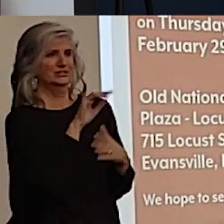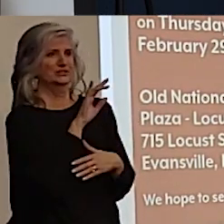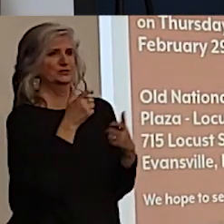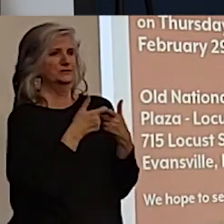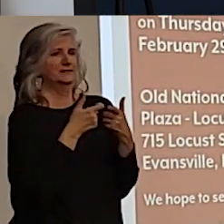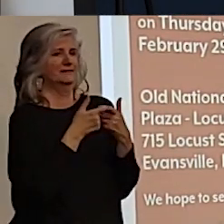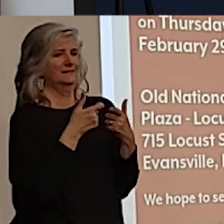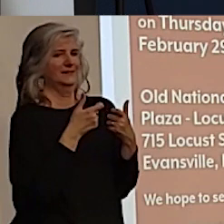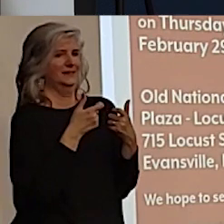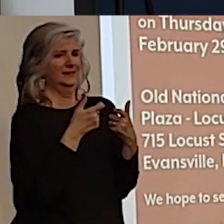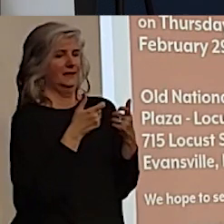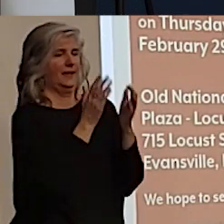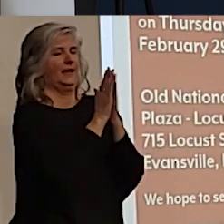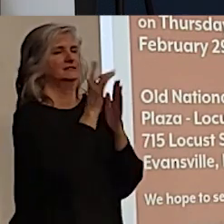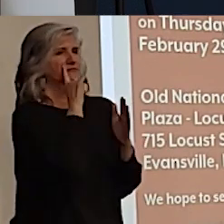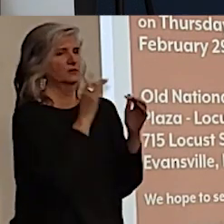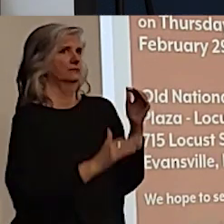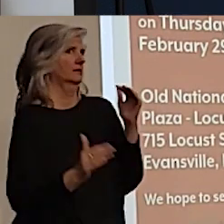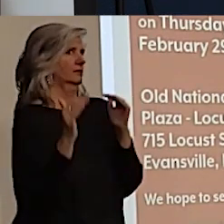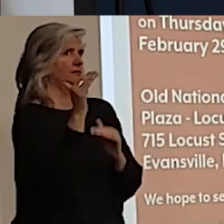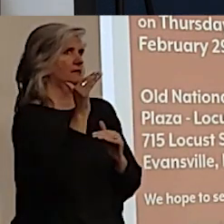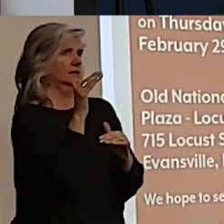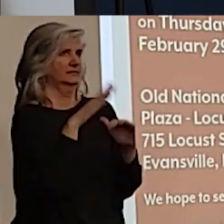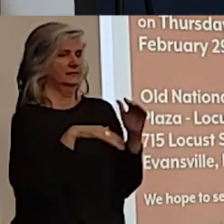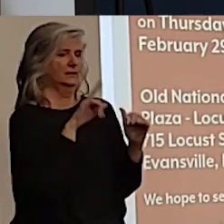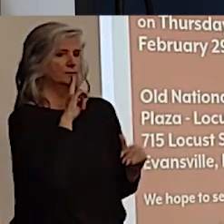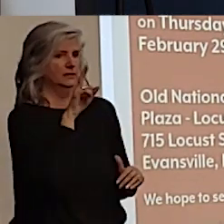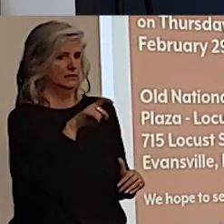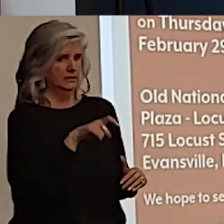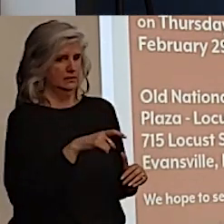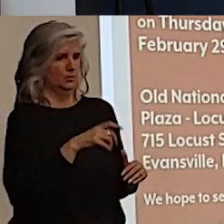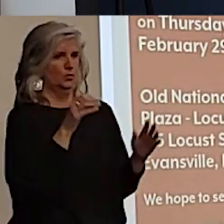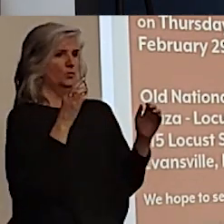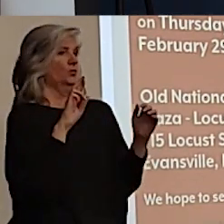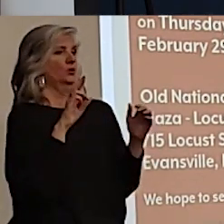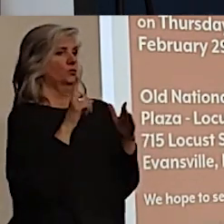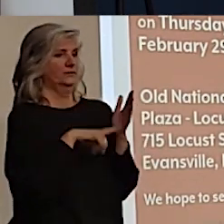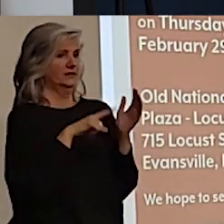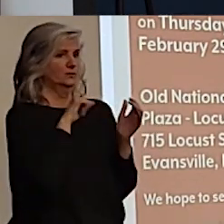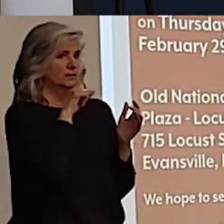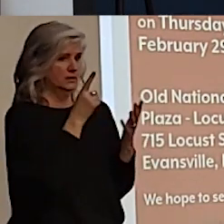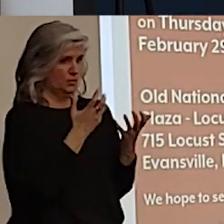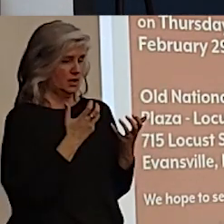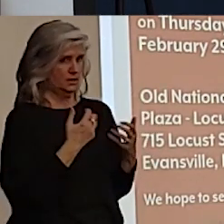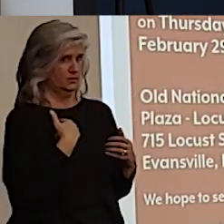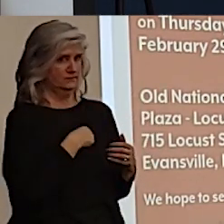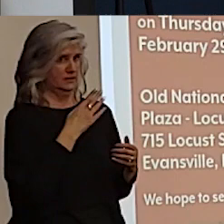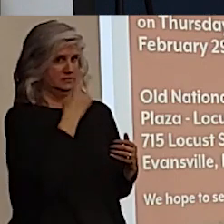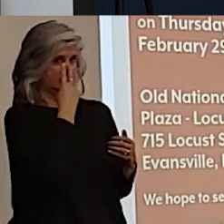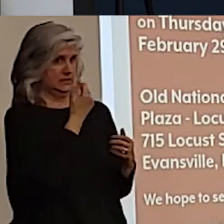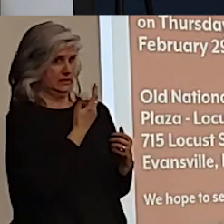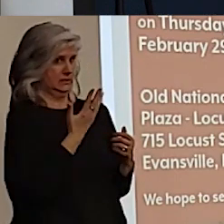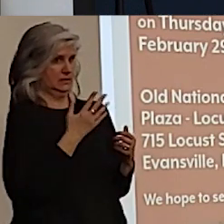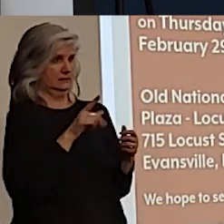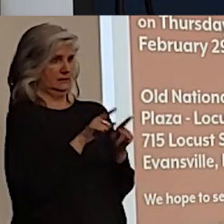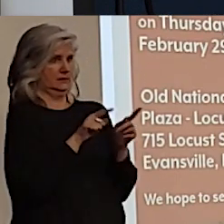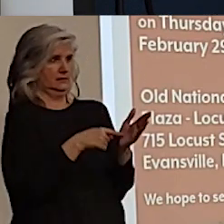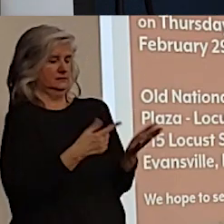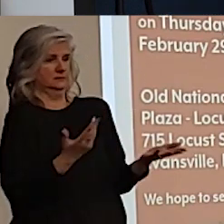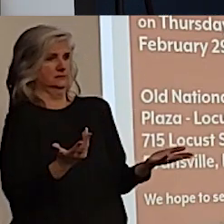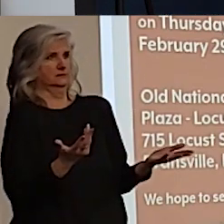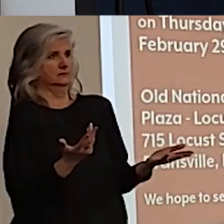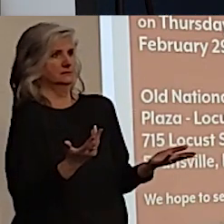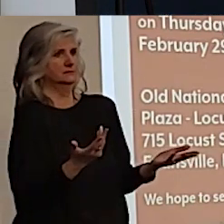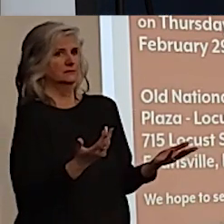for far more than they really need and far more than they really want. We've just never seen anything quite like this.